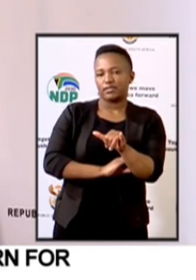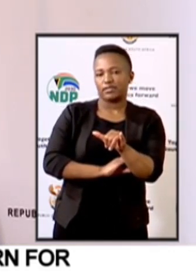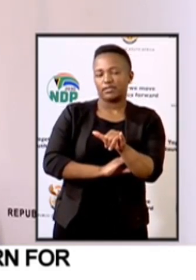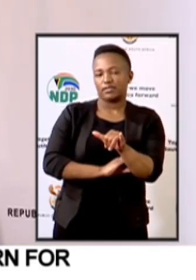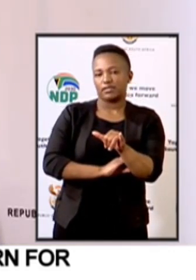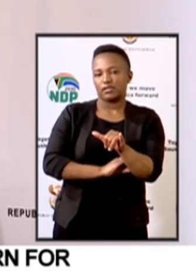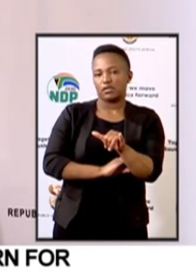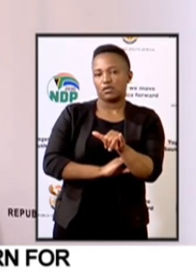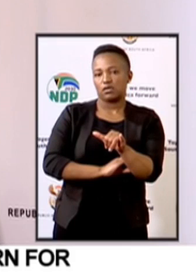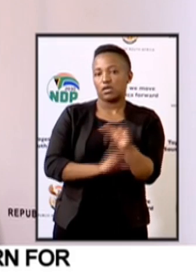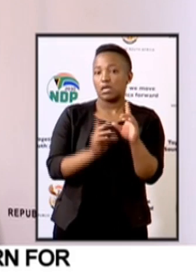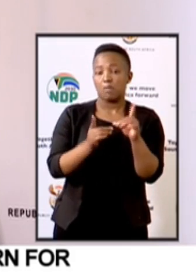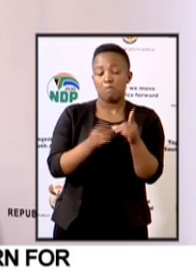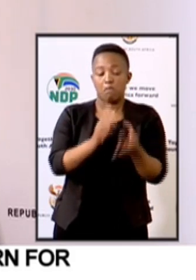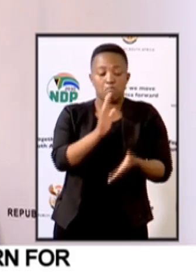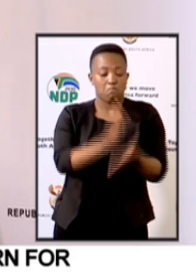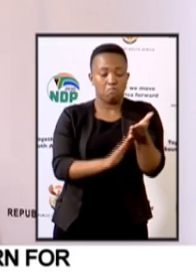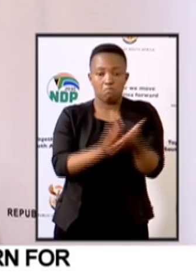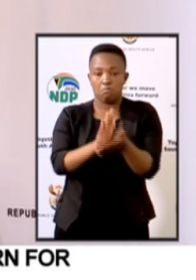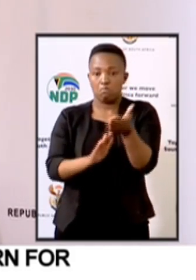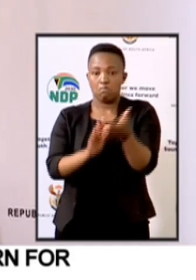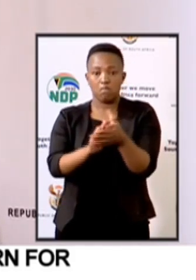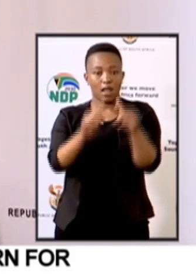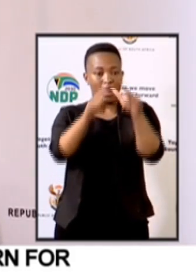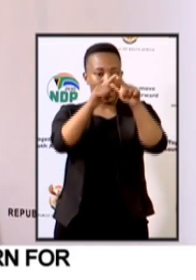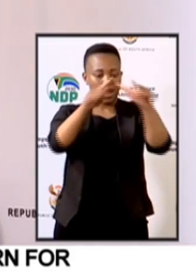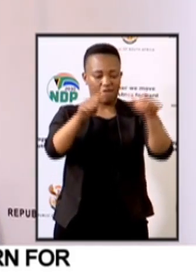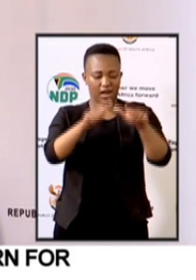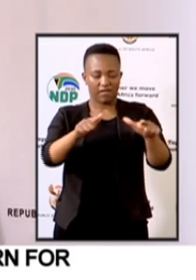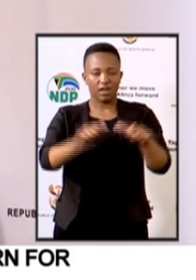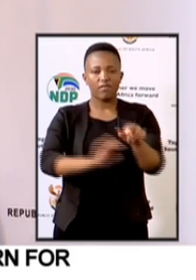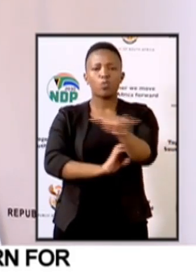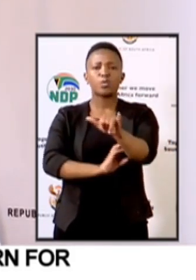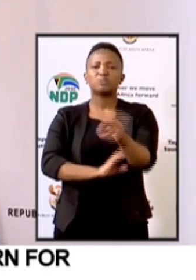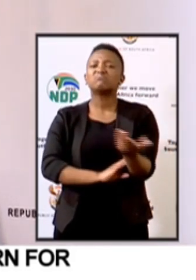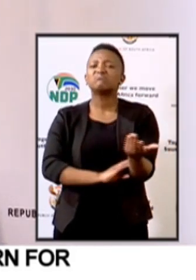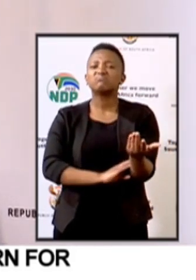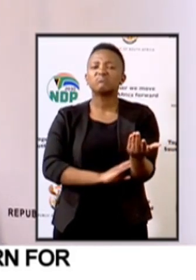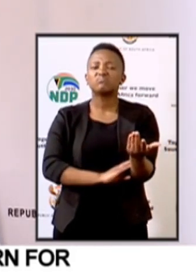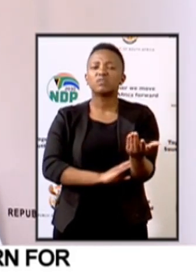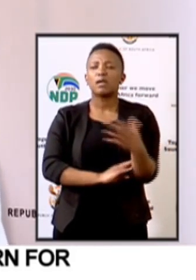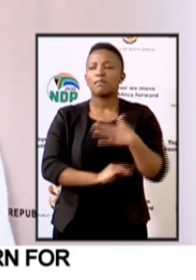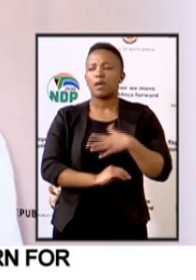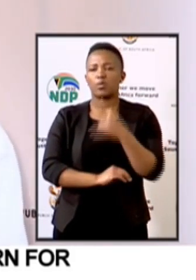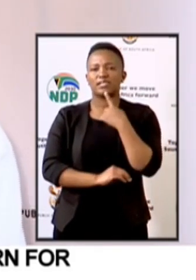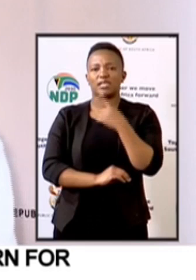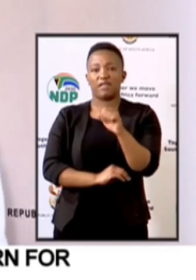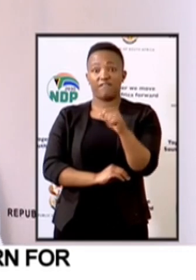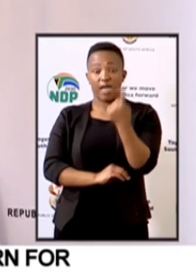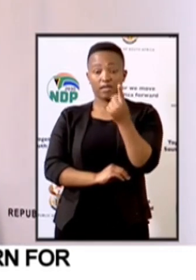is operational at which level? I would say as a first thing,